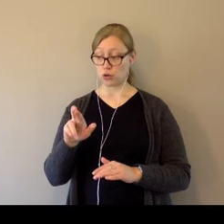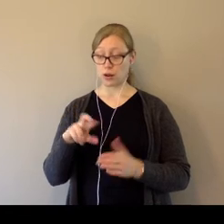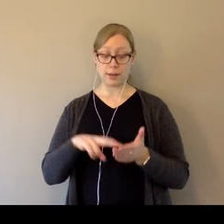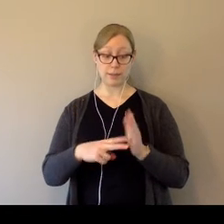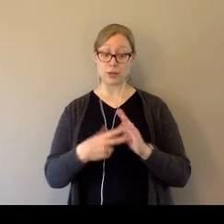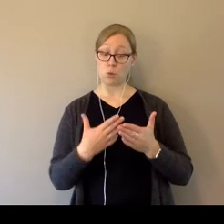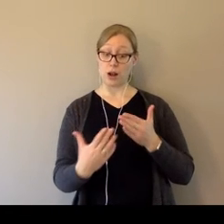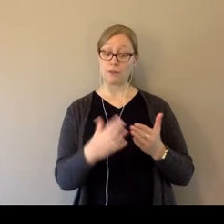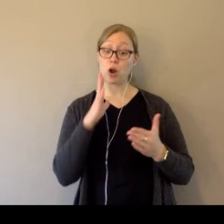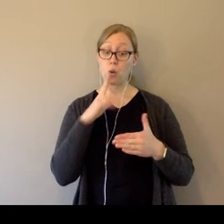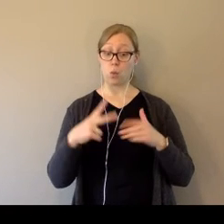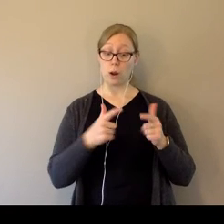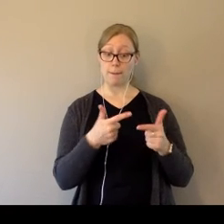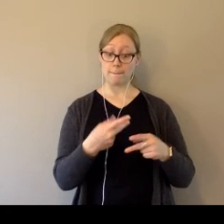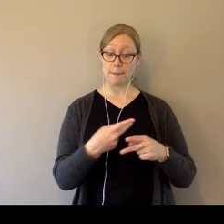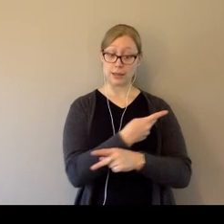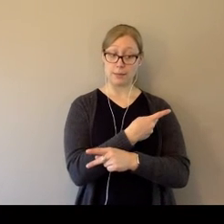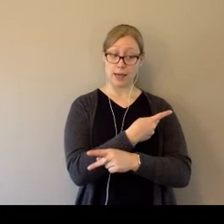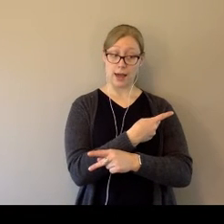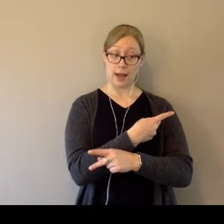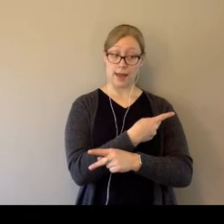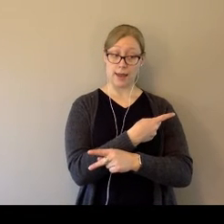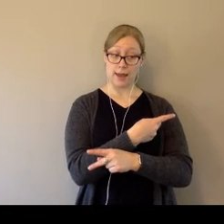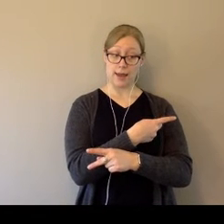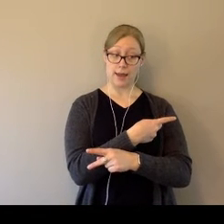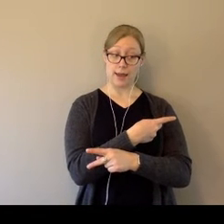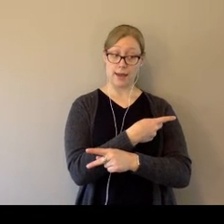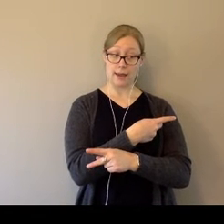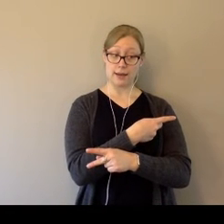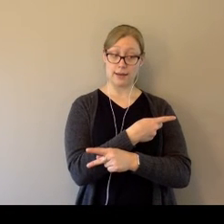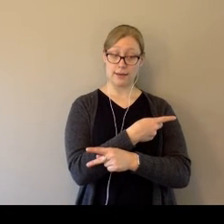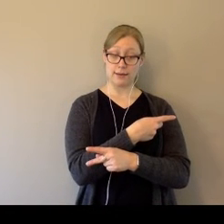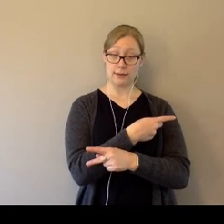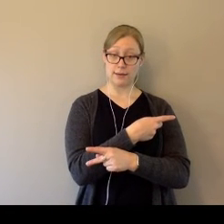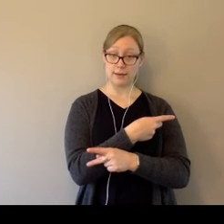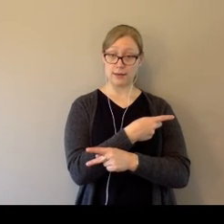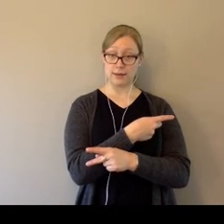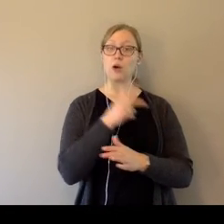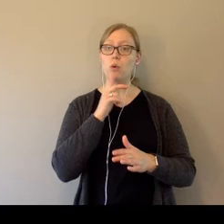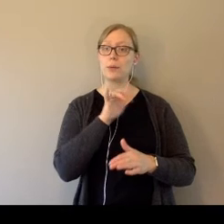larger figure to get to the smaller, would be 1/2.